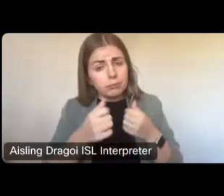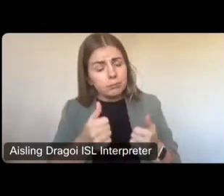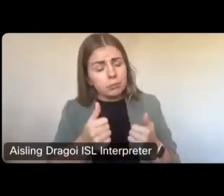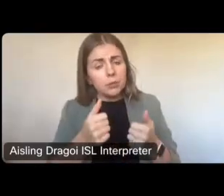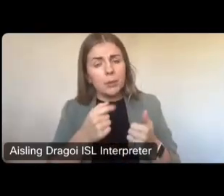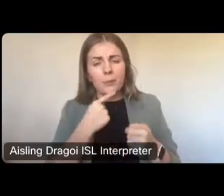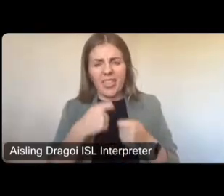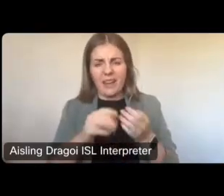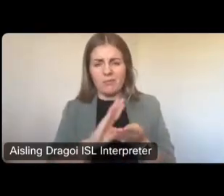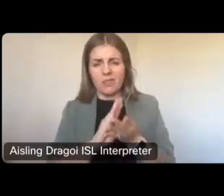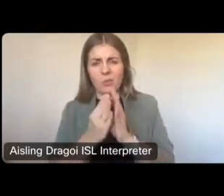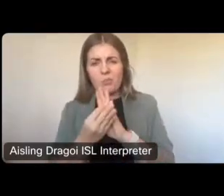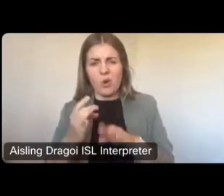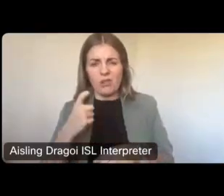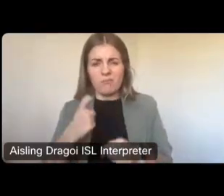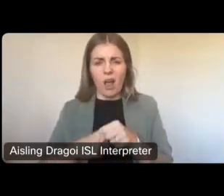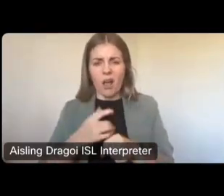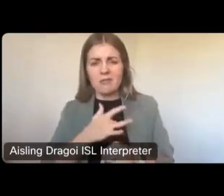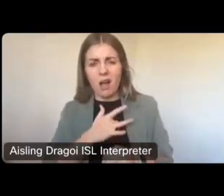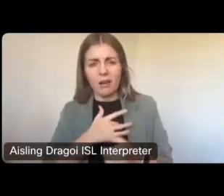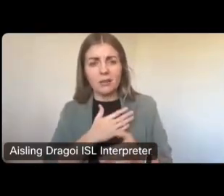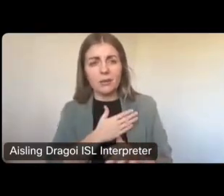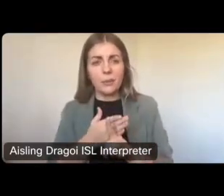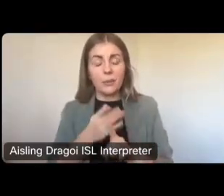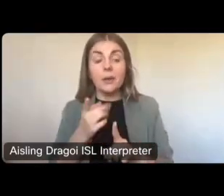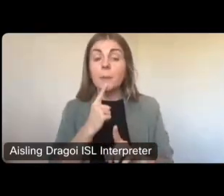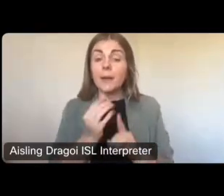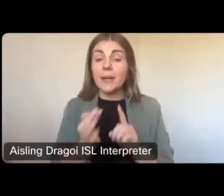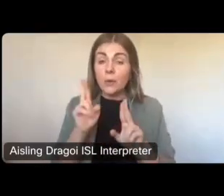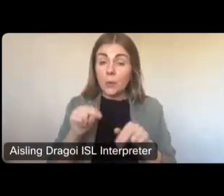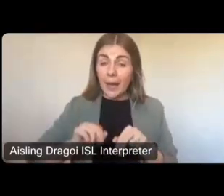can learn, I mean, ways of learning to maintain